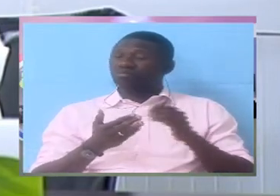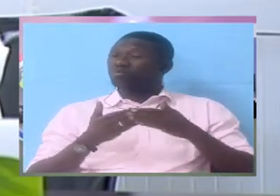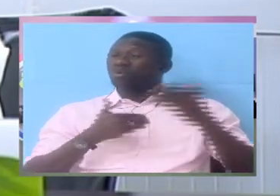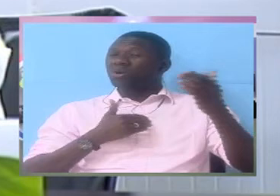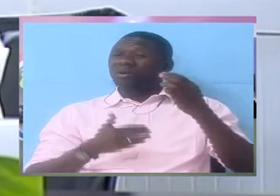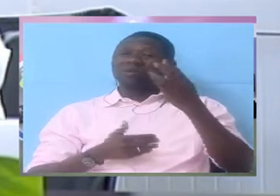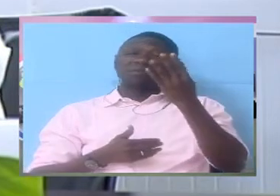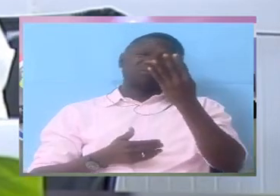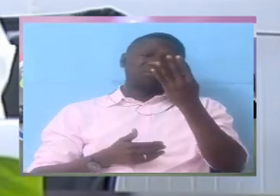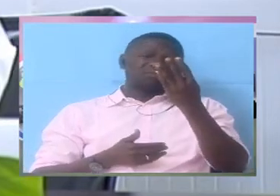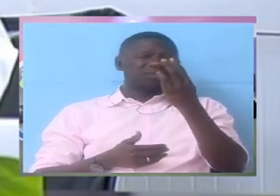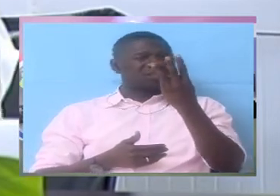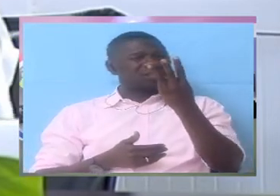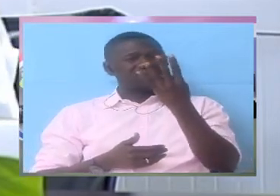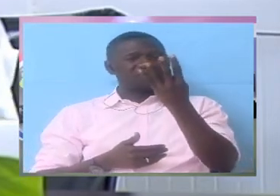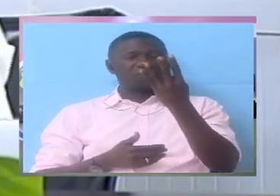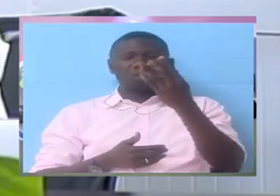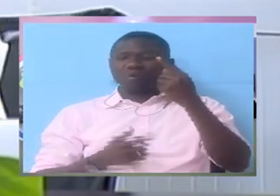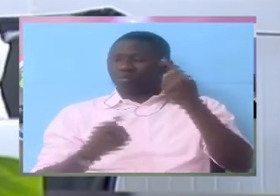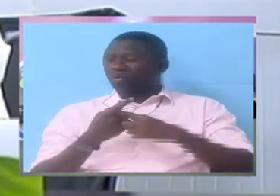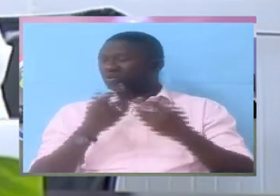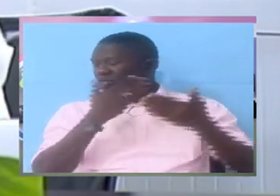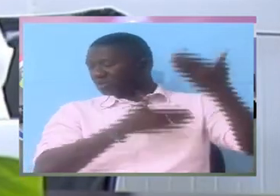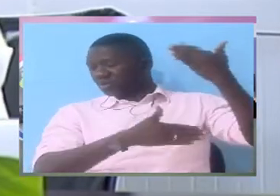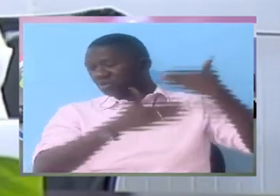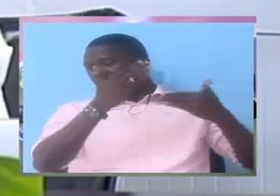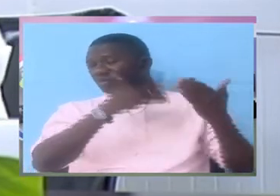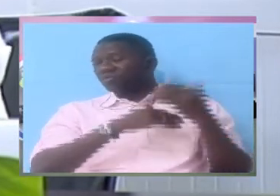first appearance here.